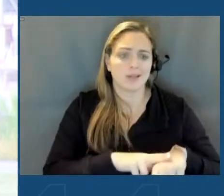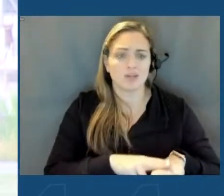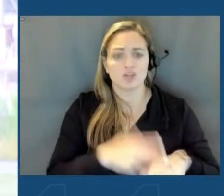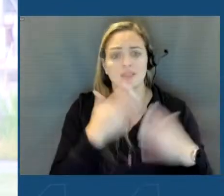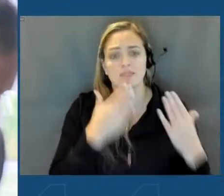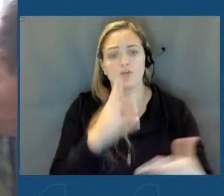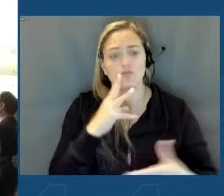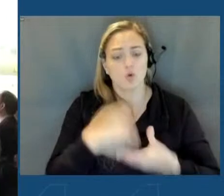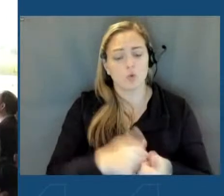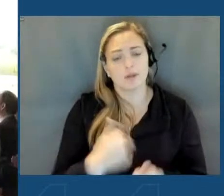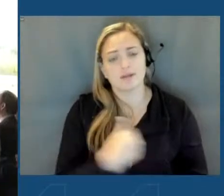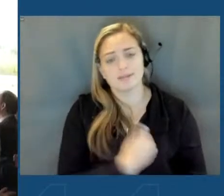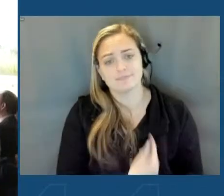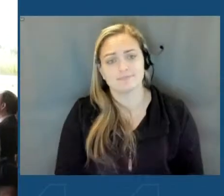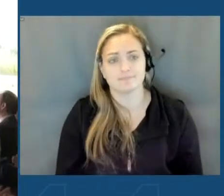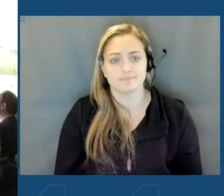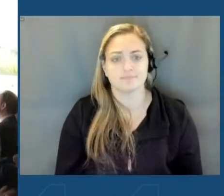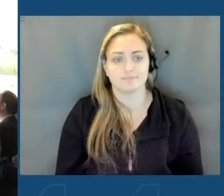including me.